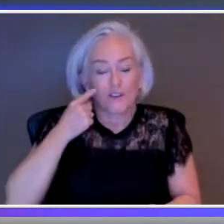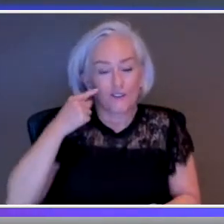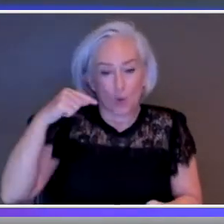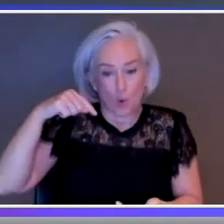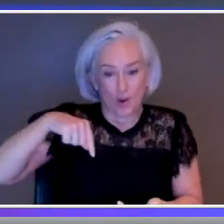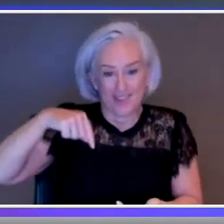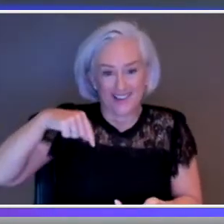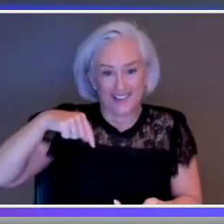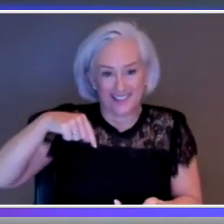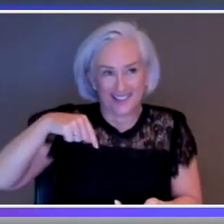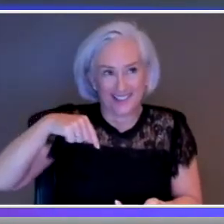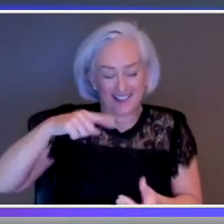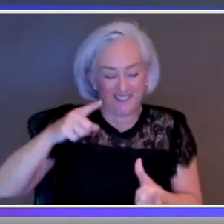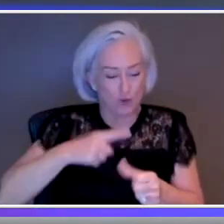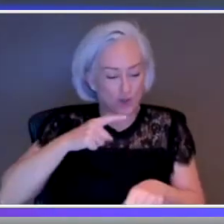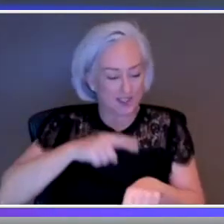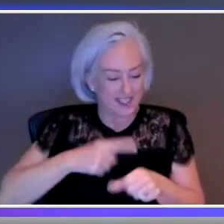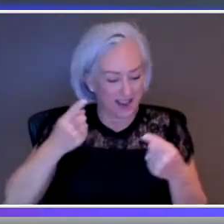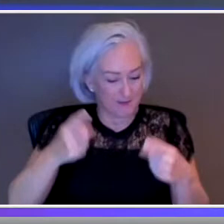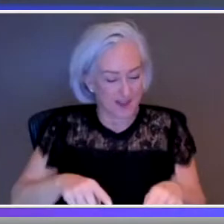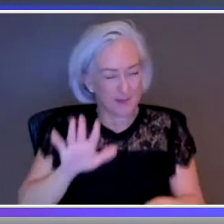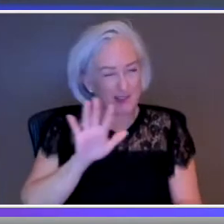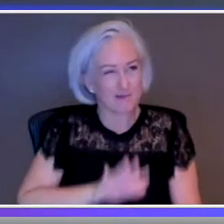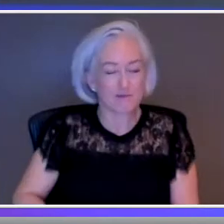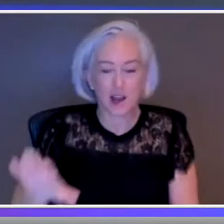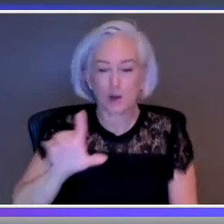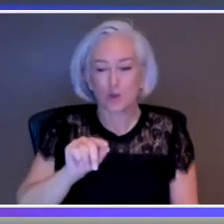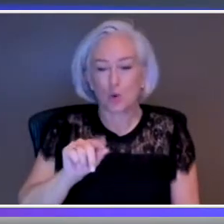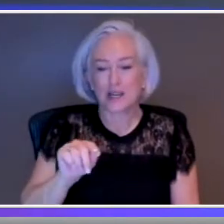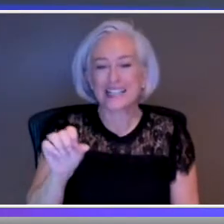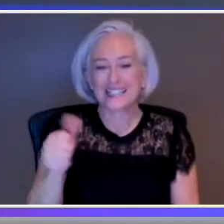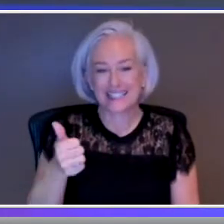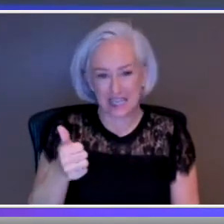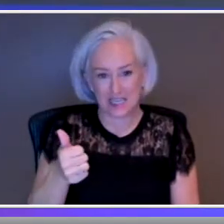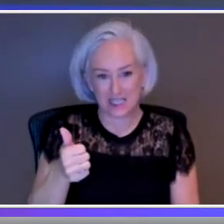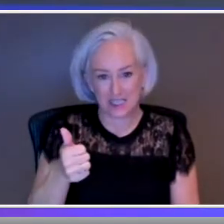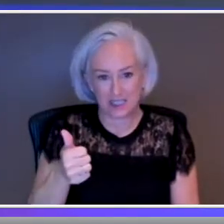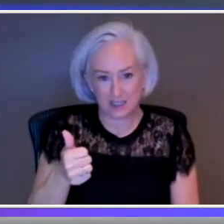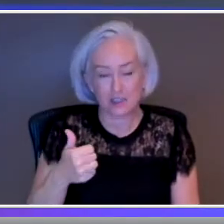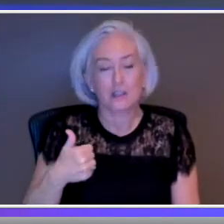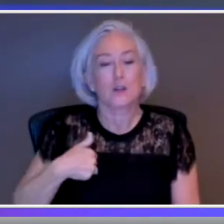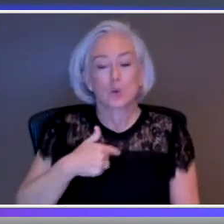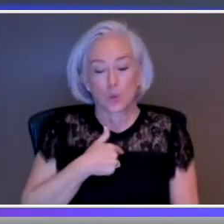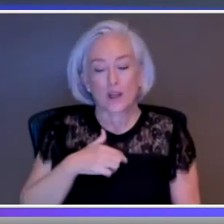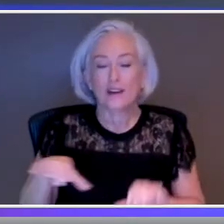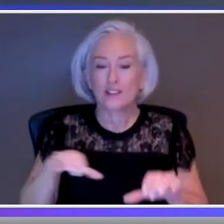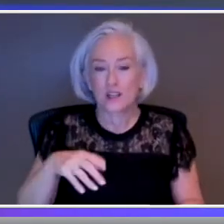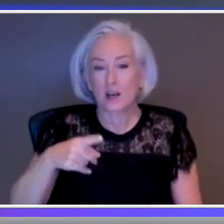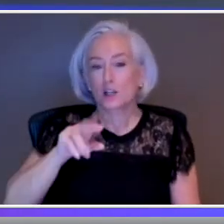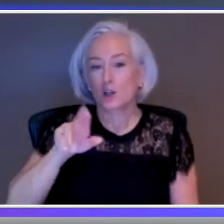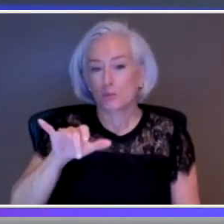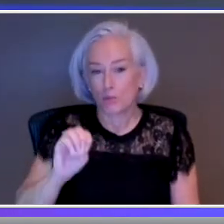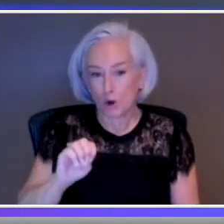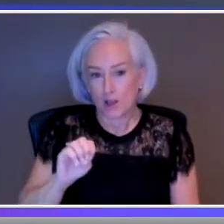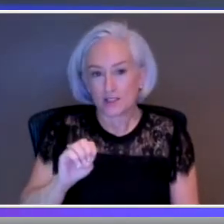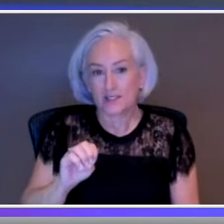was about 2010. We have been doing prostate artery embolizations for years before that for